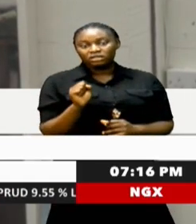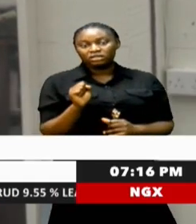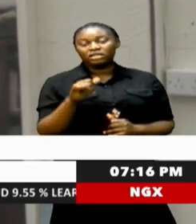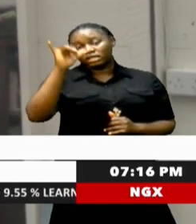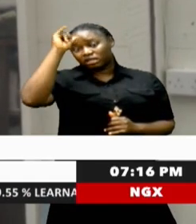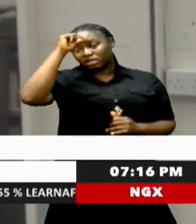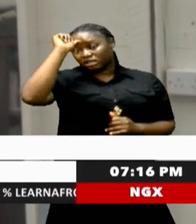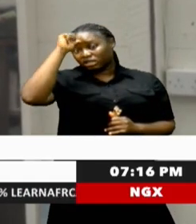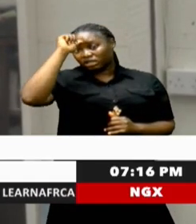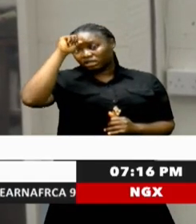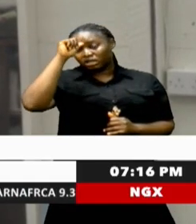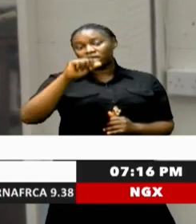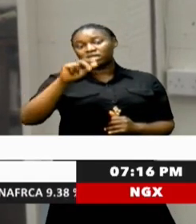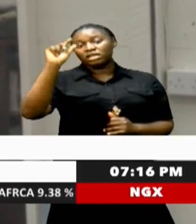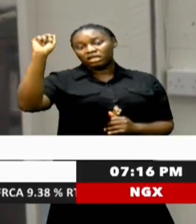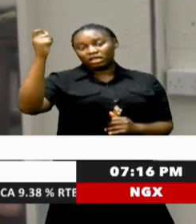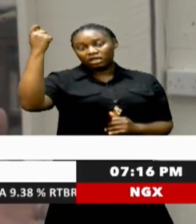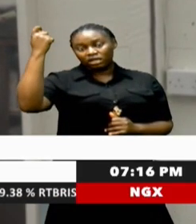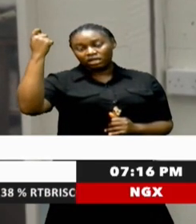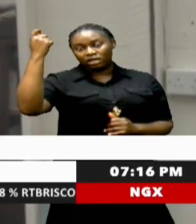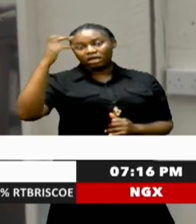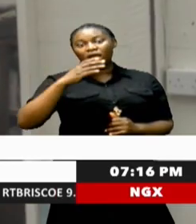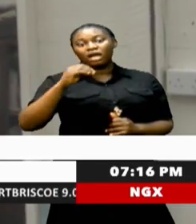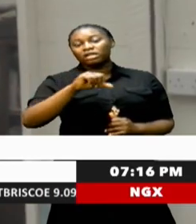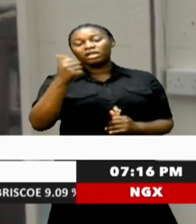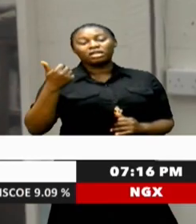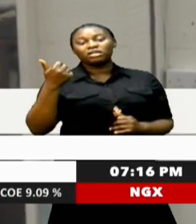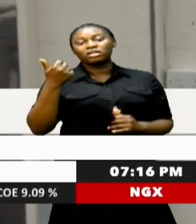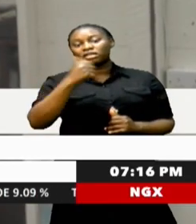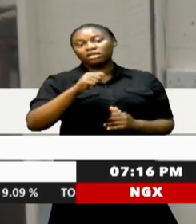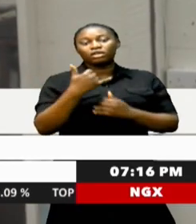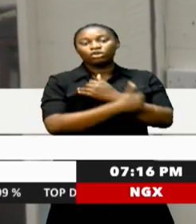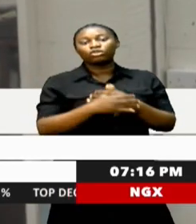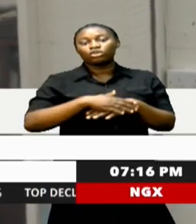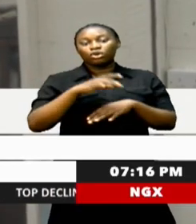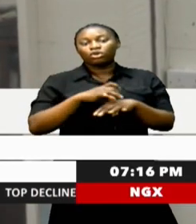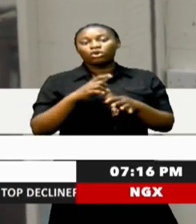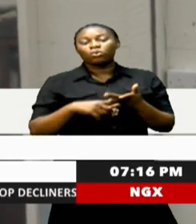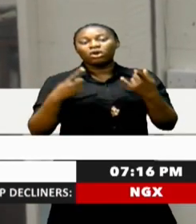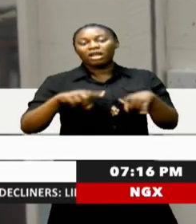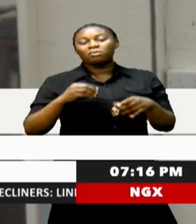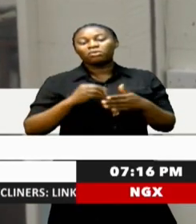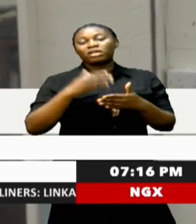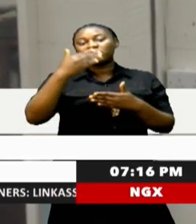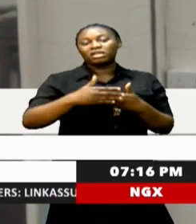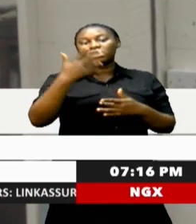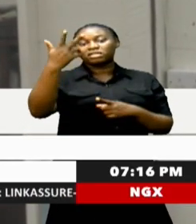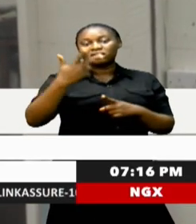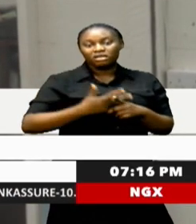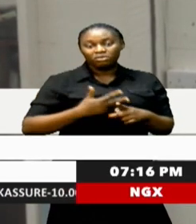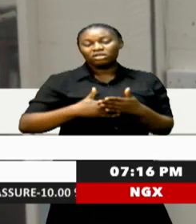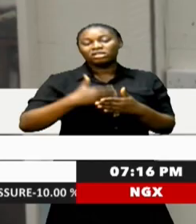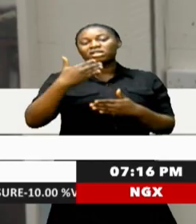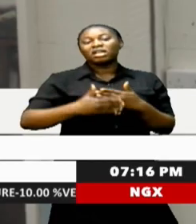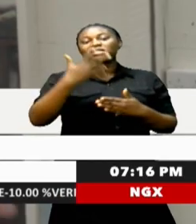India, Kenya, or any country on earth, what happens in the next 3 months, the next